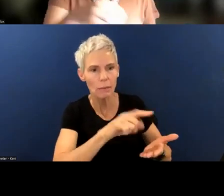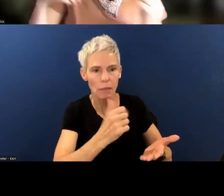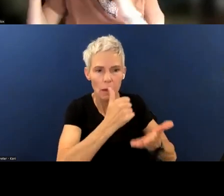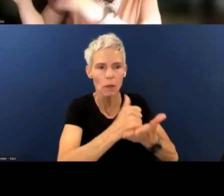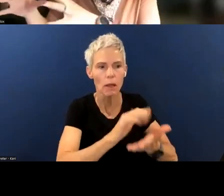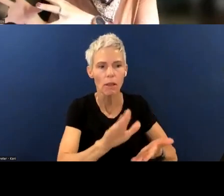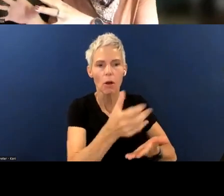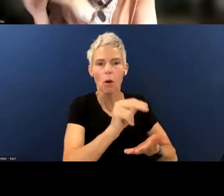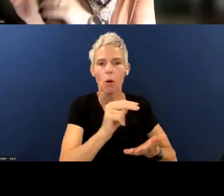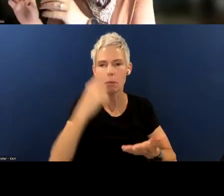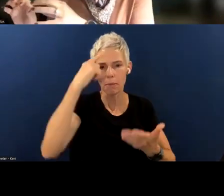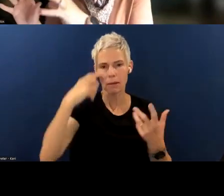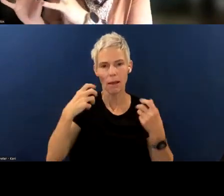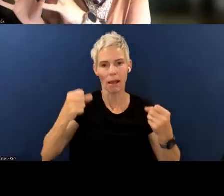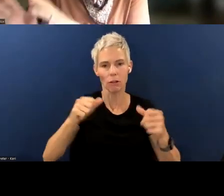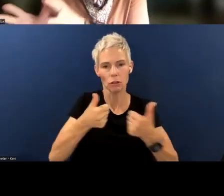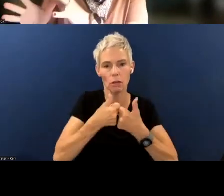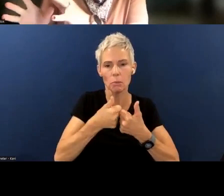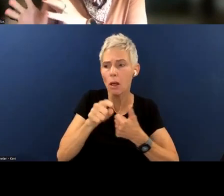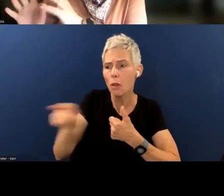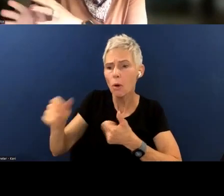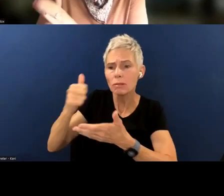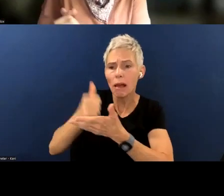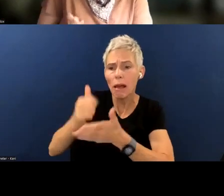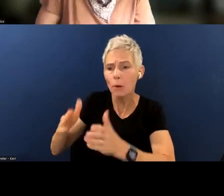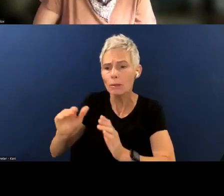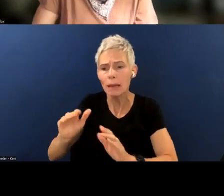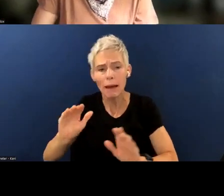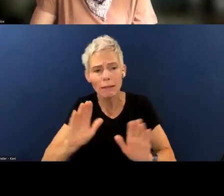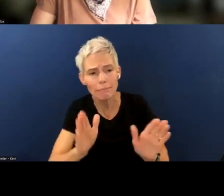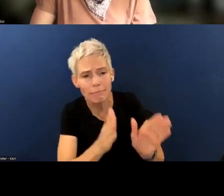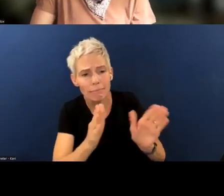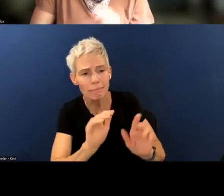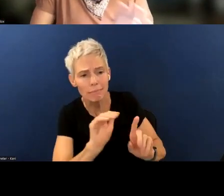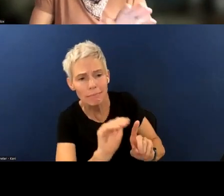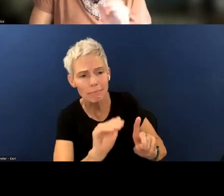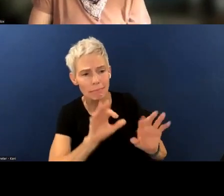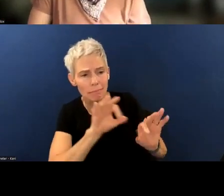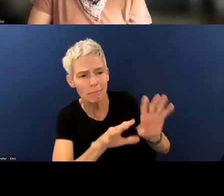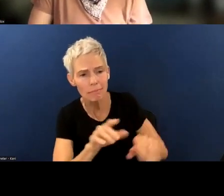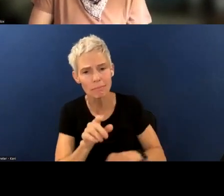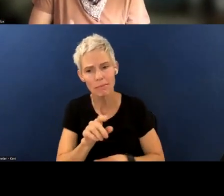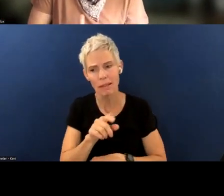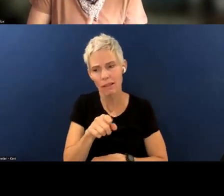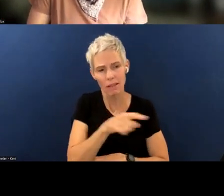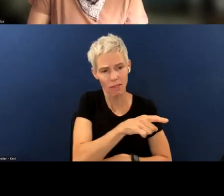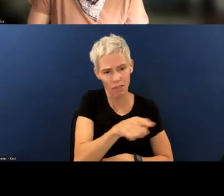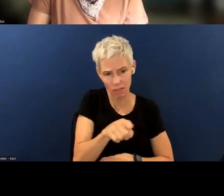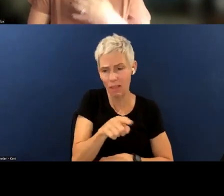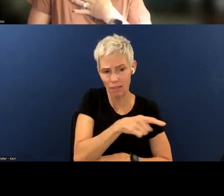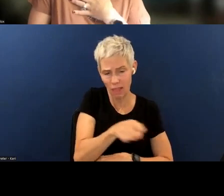challenges, but those helpers, those trusted nudge givers in their life. And I want to just add that one